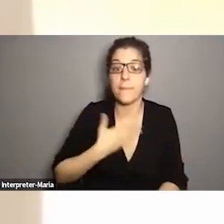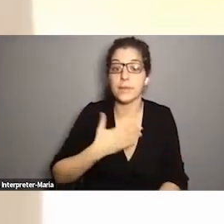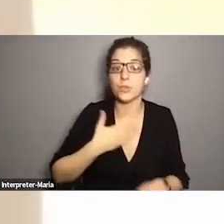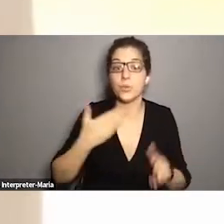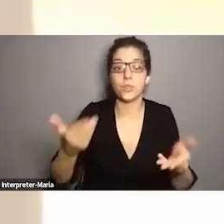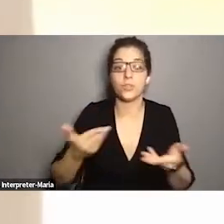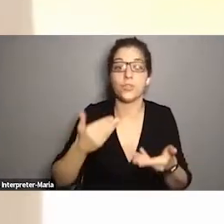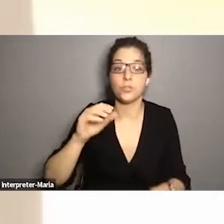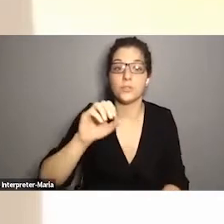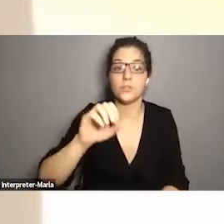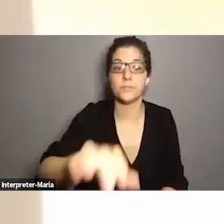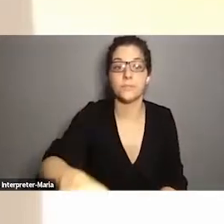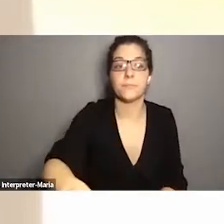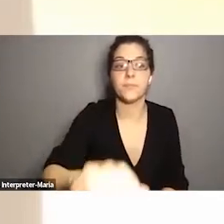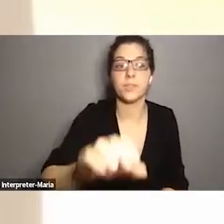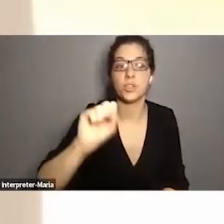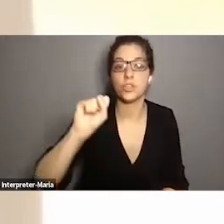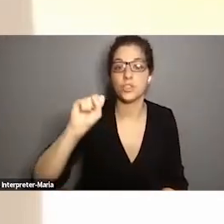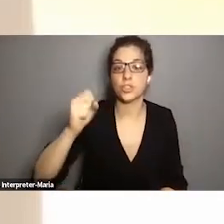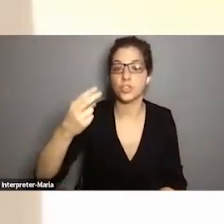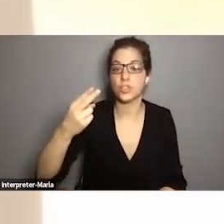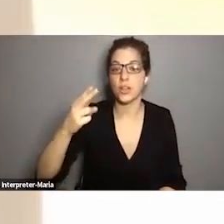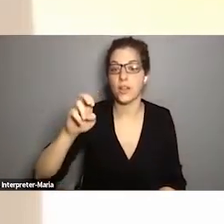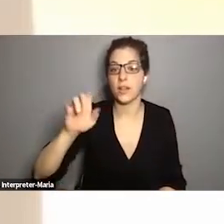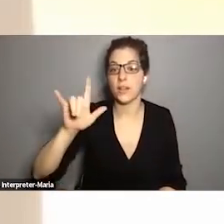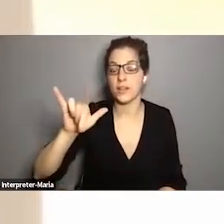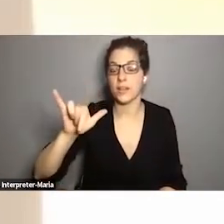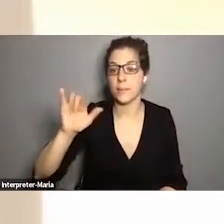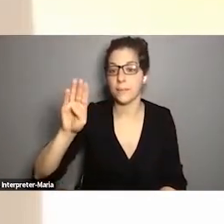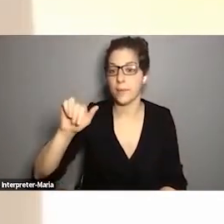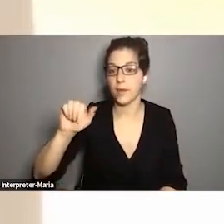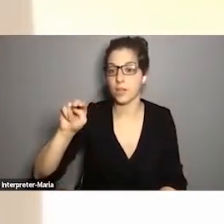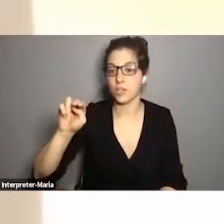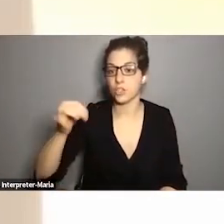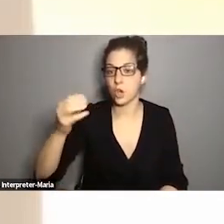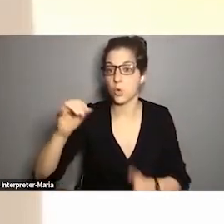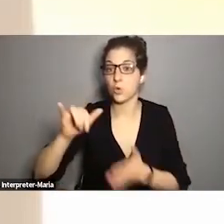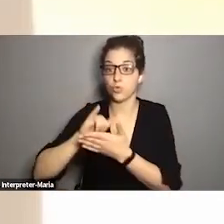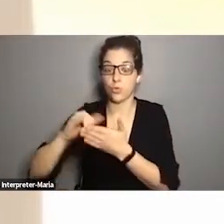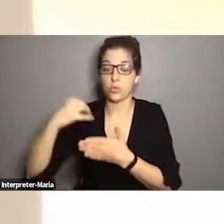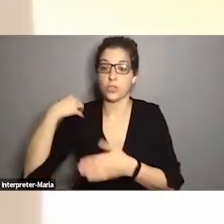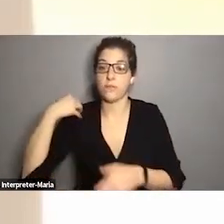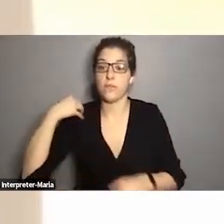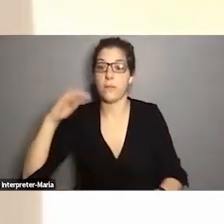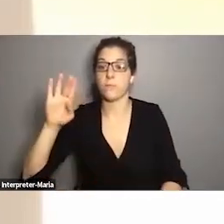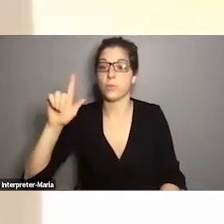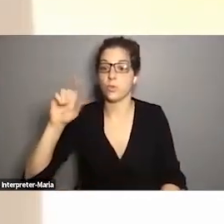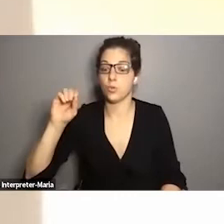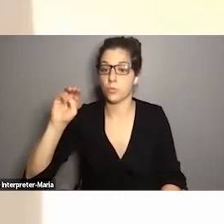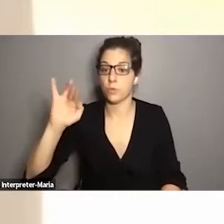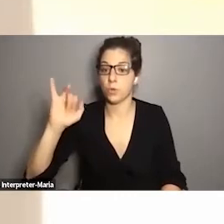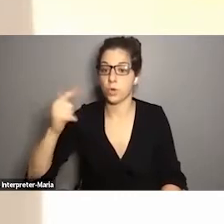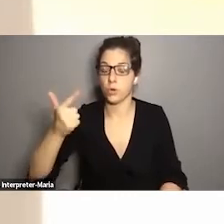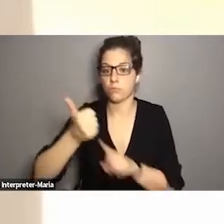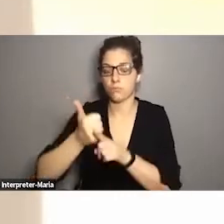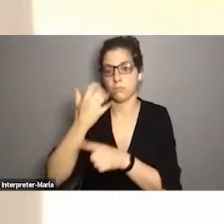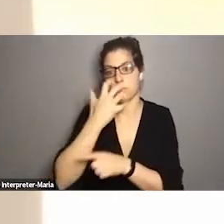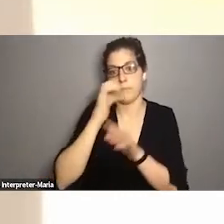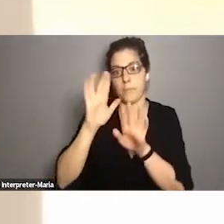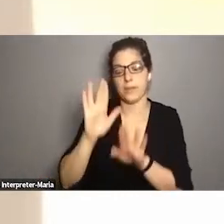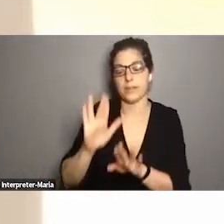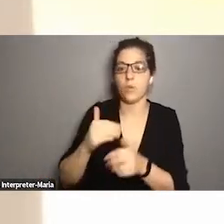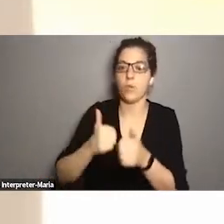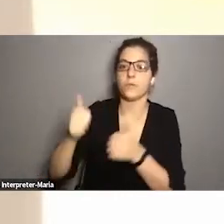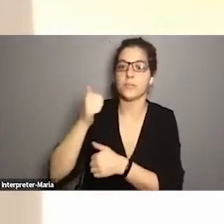Shelley Banjo, New York Bureau Chief at Bloomberg. Shelley is a leader in her own right, overseeing more than 1,200 journalists at the